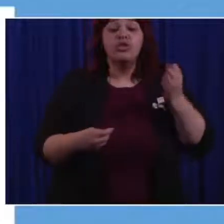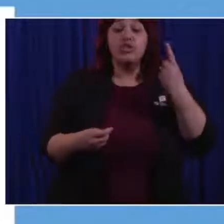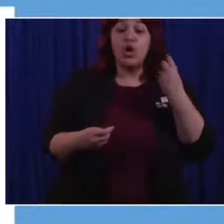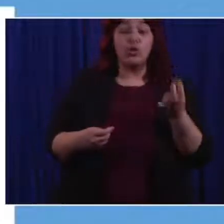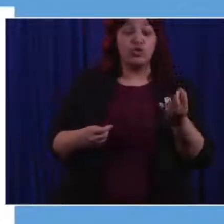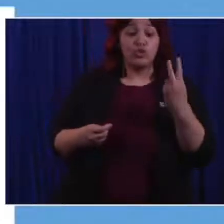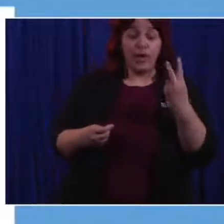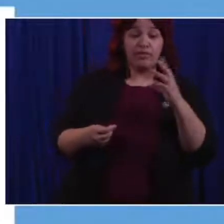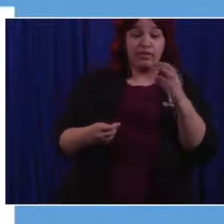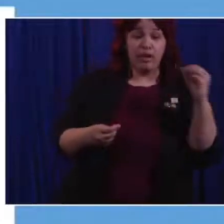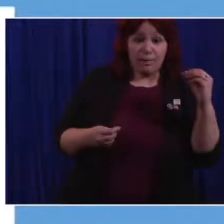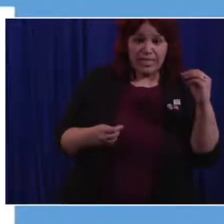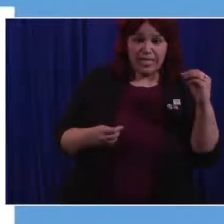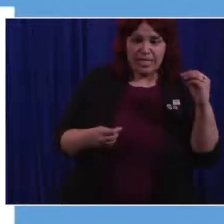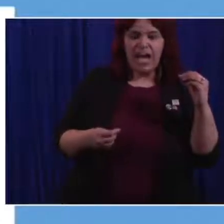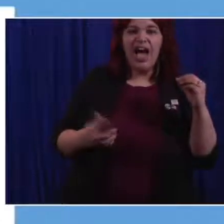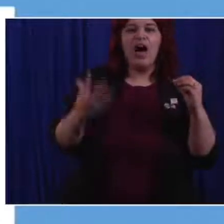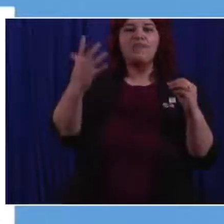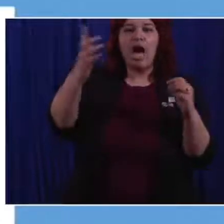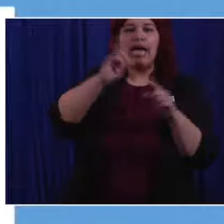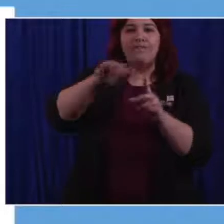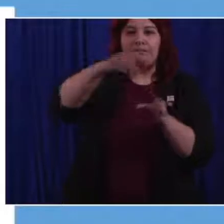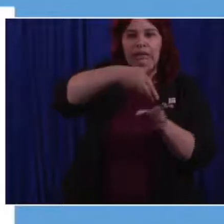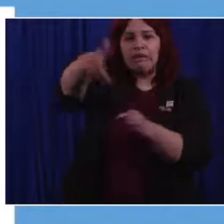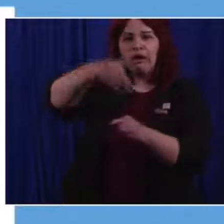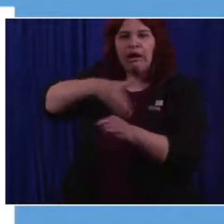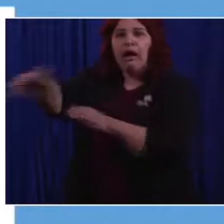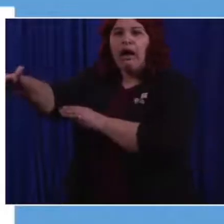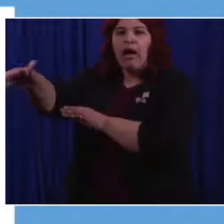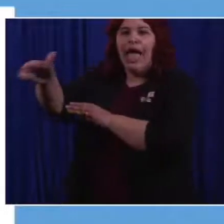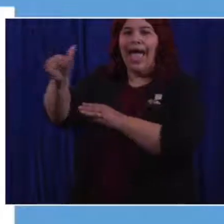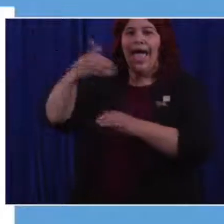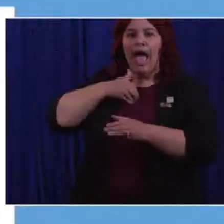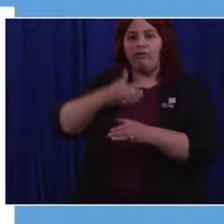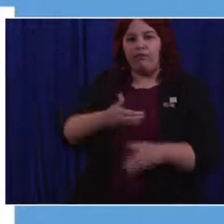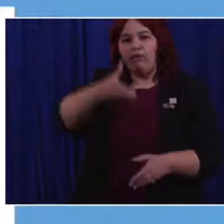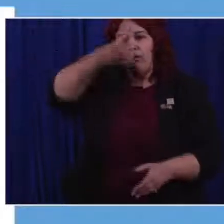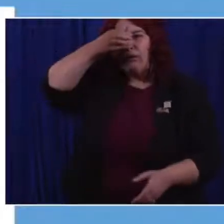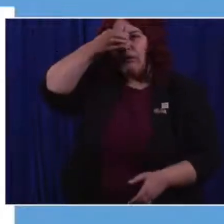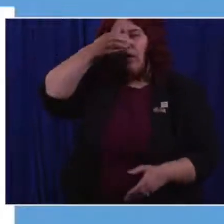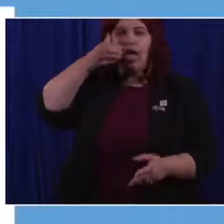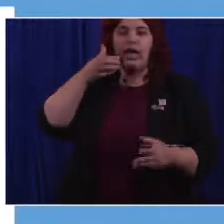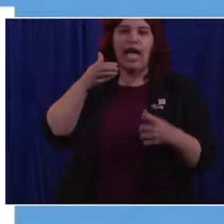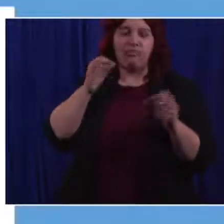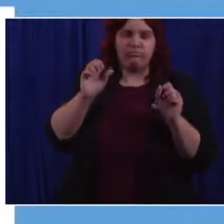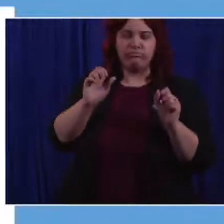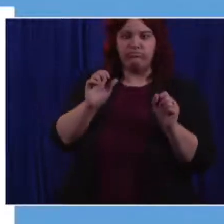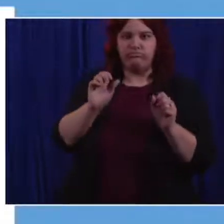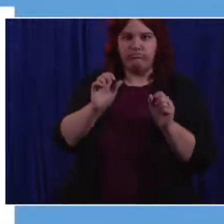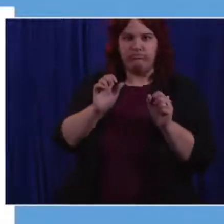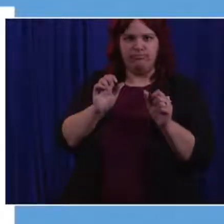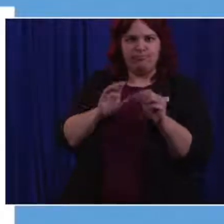industries, very relevant to what we're trying to have immediate actions for. So